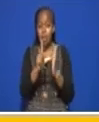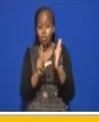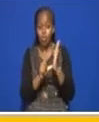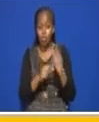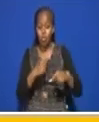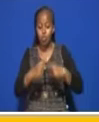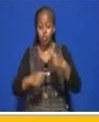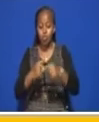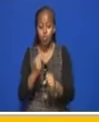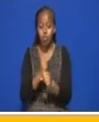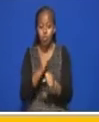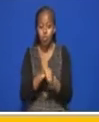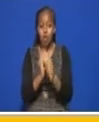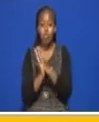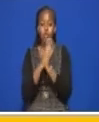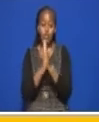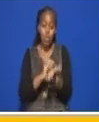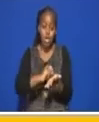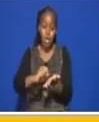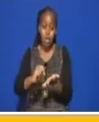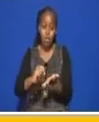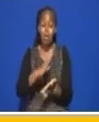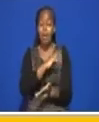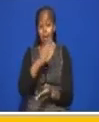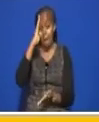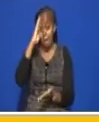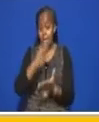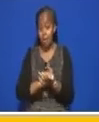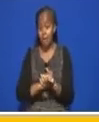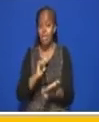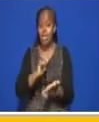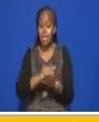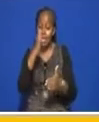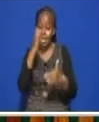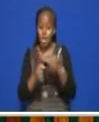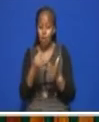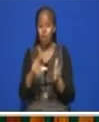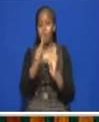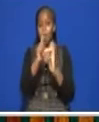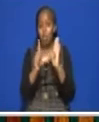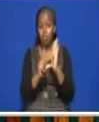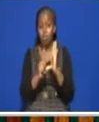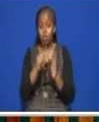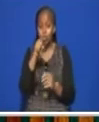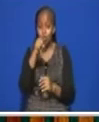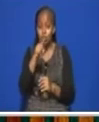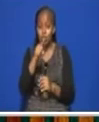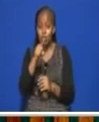explore composition writing. And I believe that by the end of the lesson, you will have